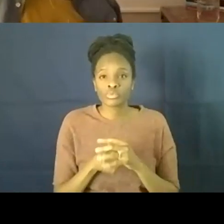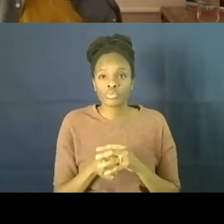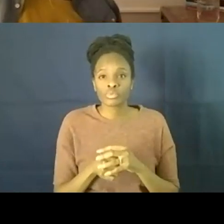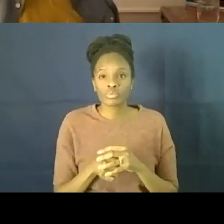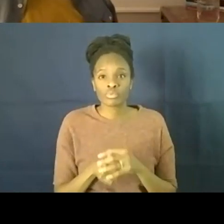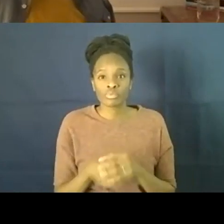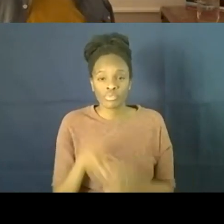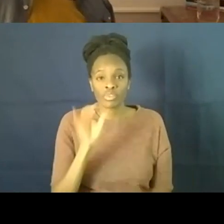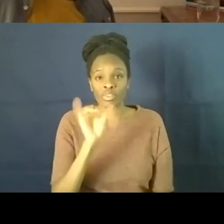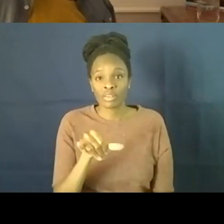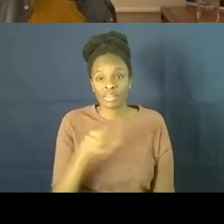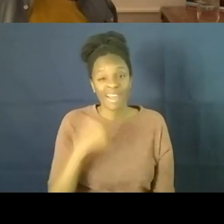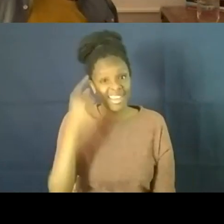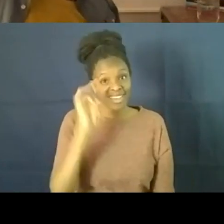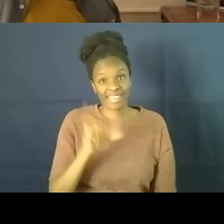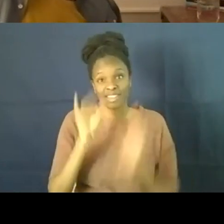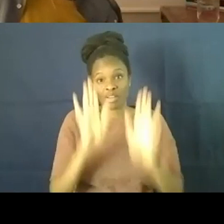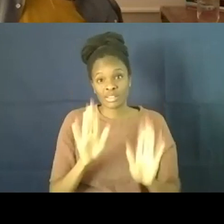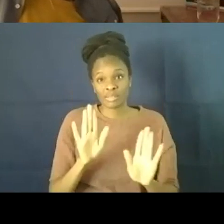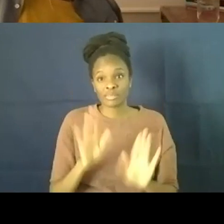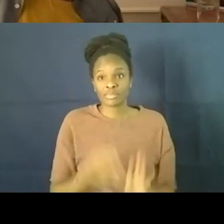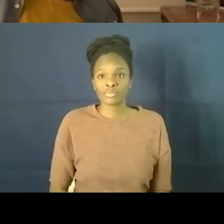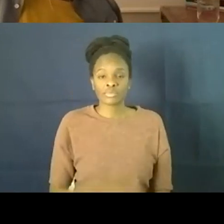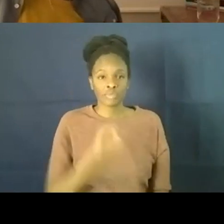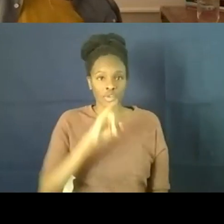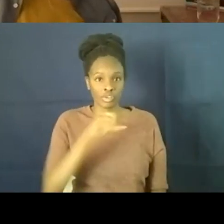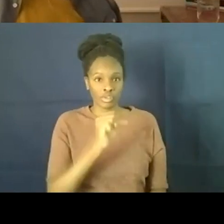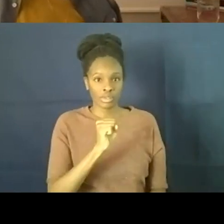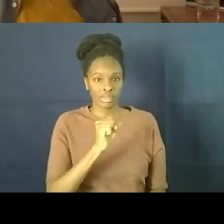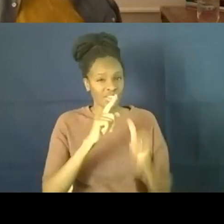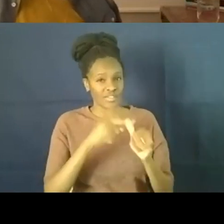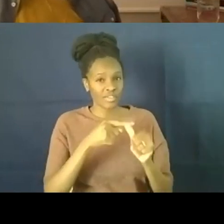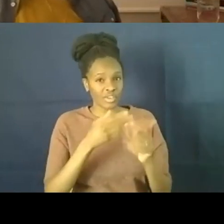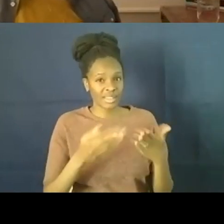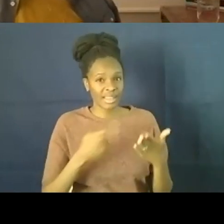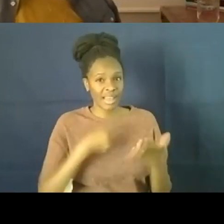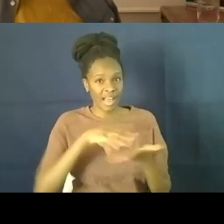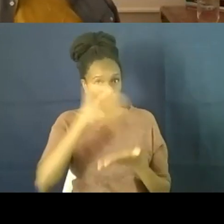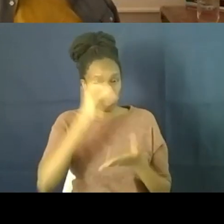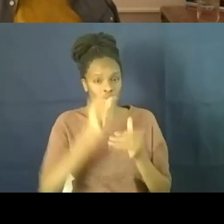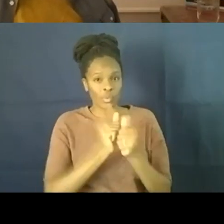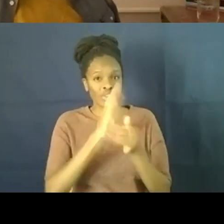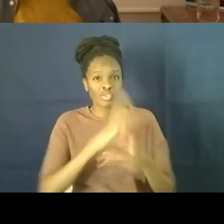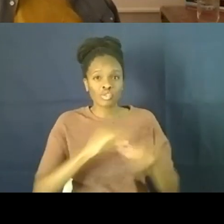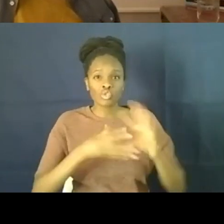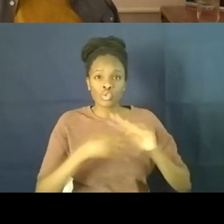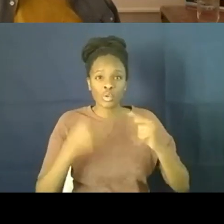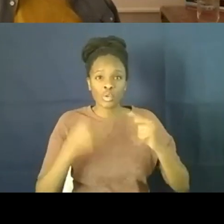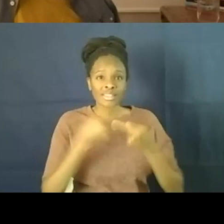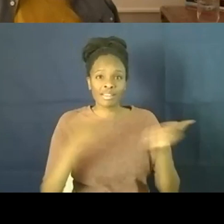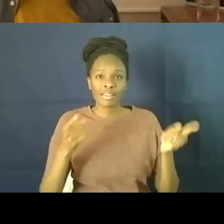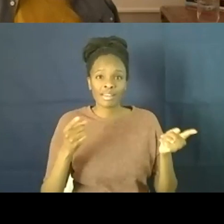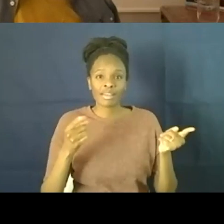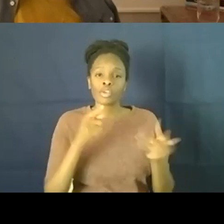aside sometimes. I think that's awesome. It was the first thing I learned in storytelling, is that you want the audience to hope and fear between